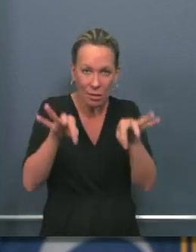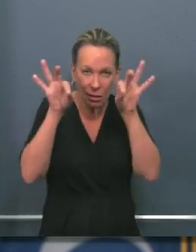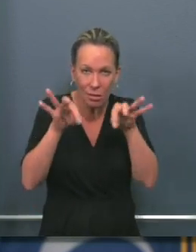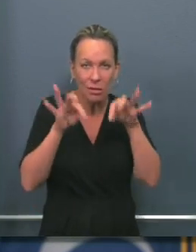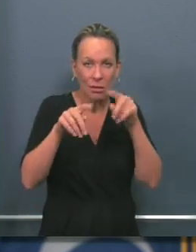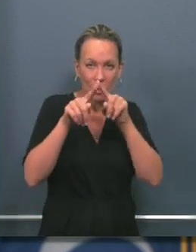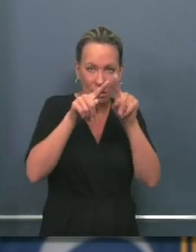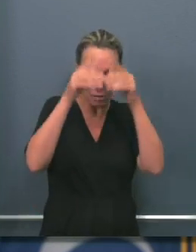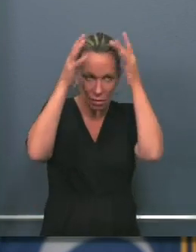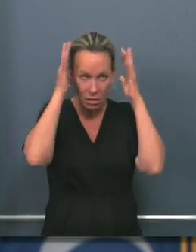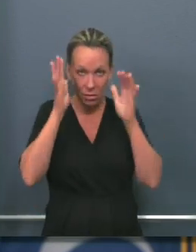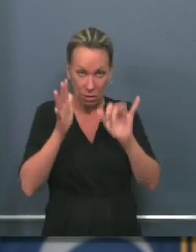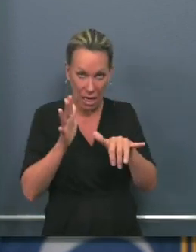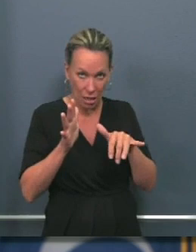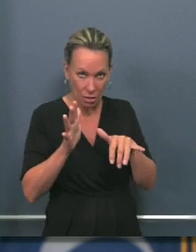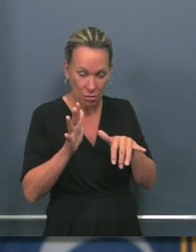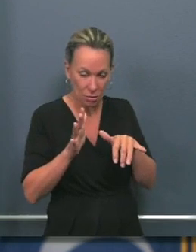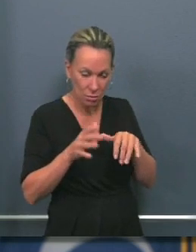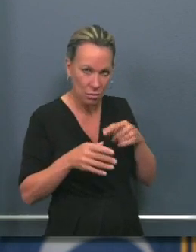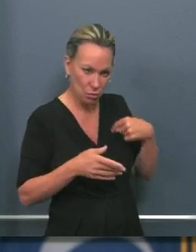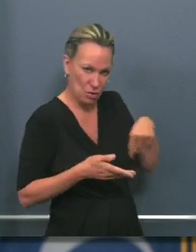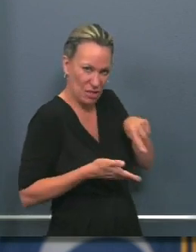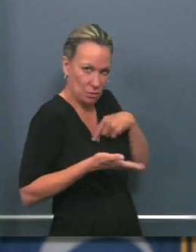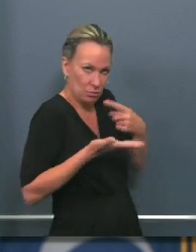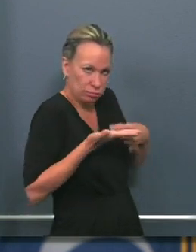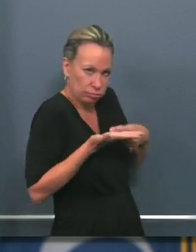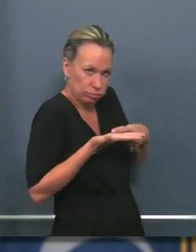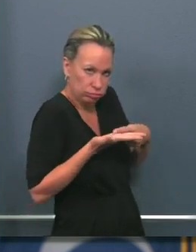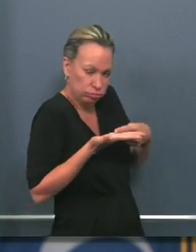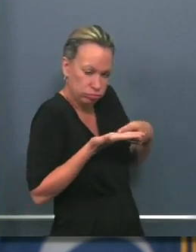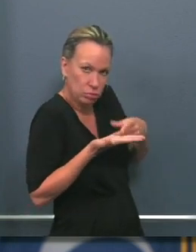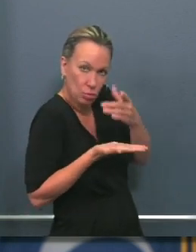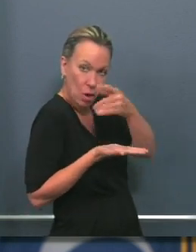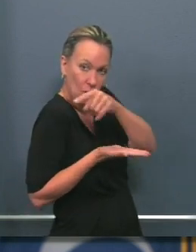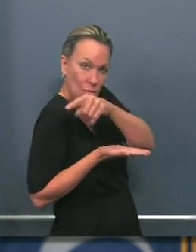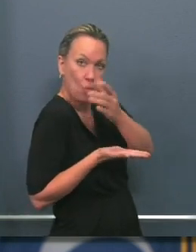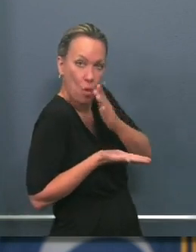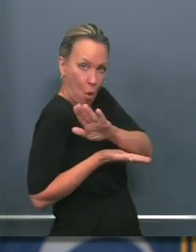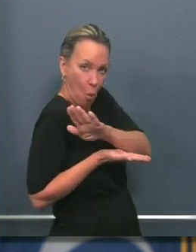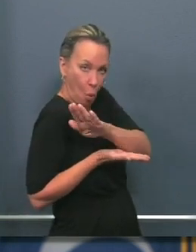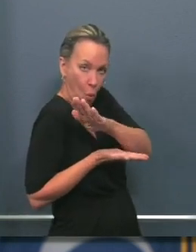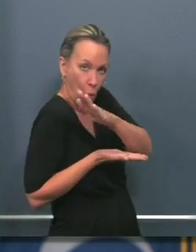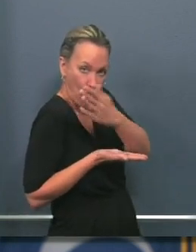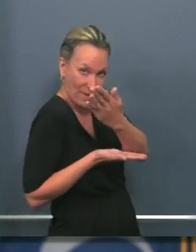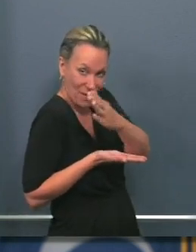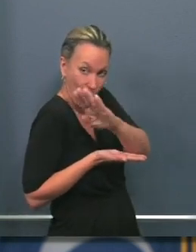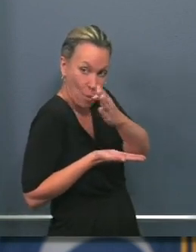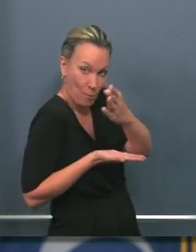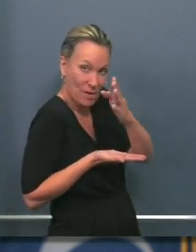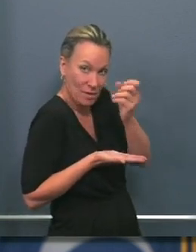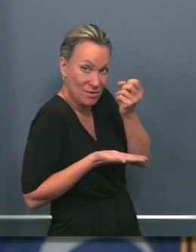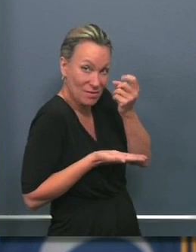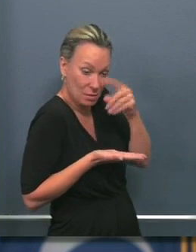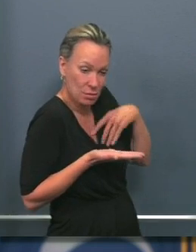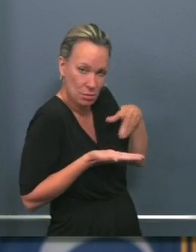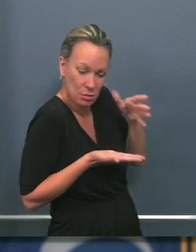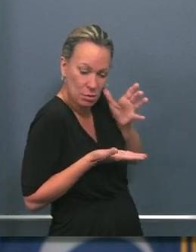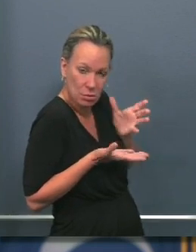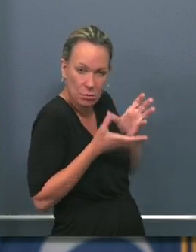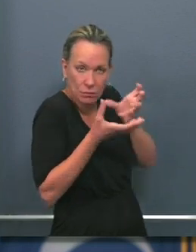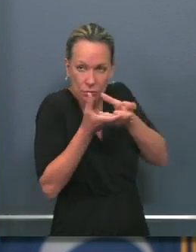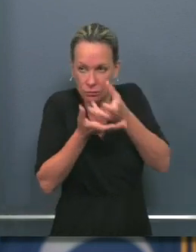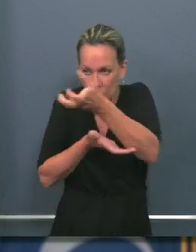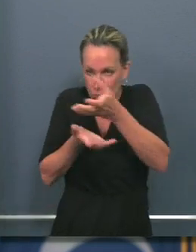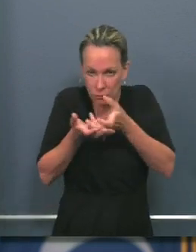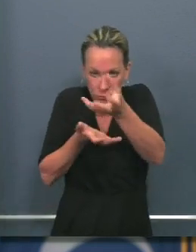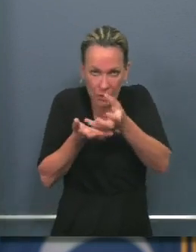been formalized with key legislative leaders in the state in that sector. Again, the issues there